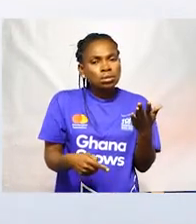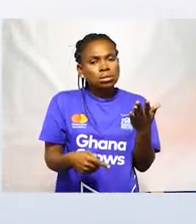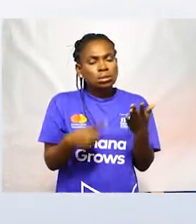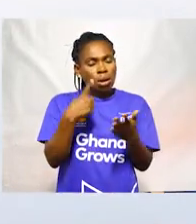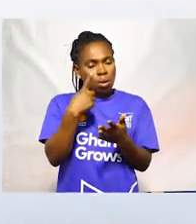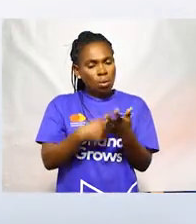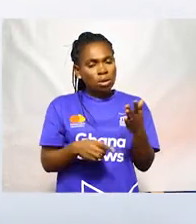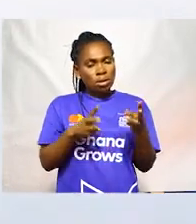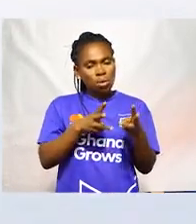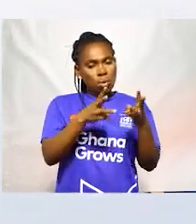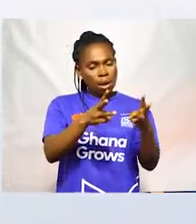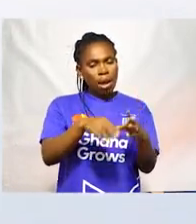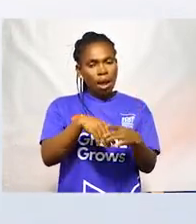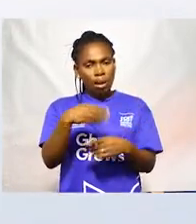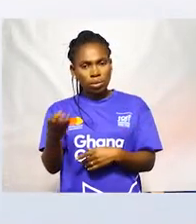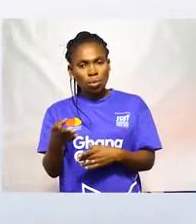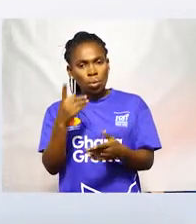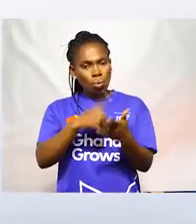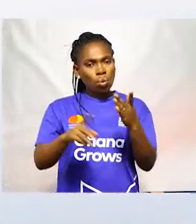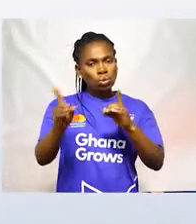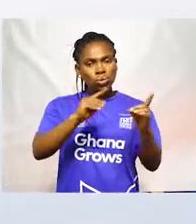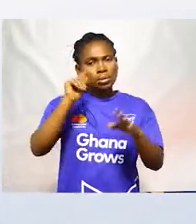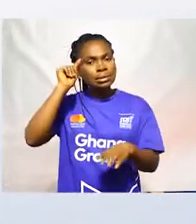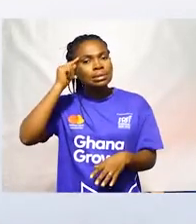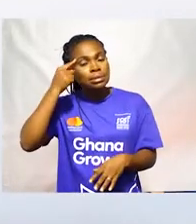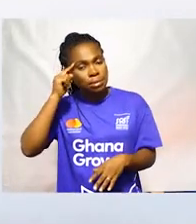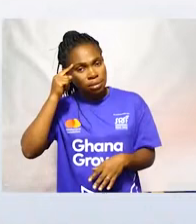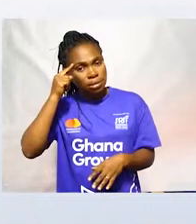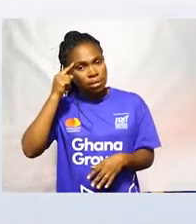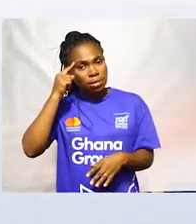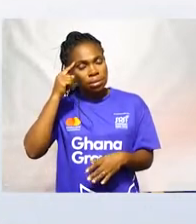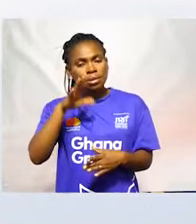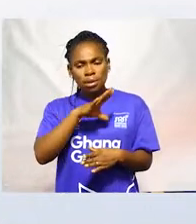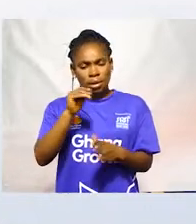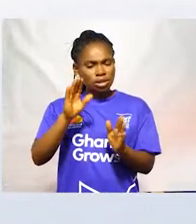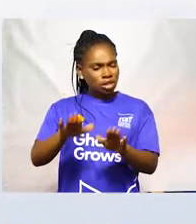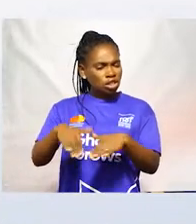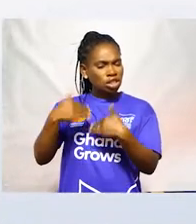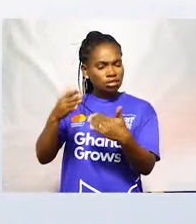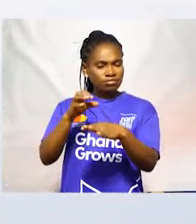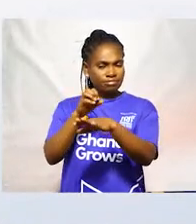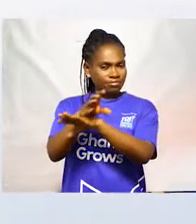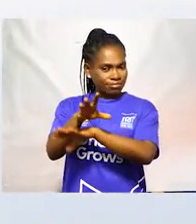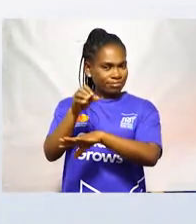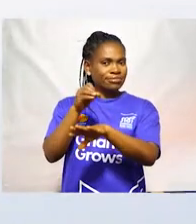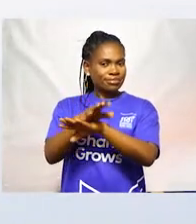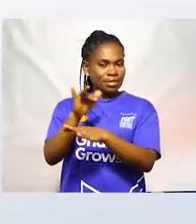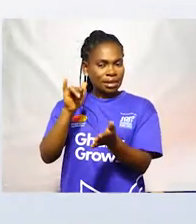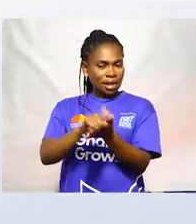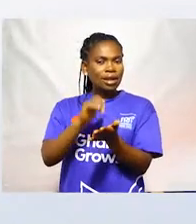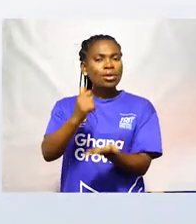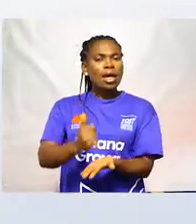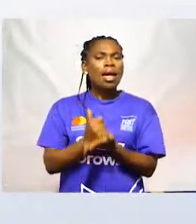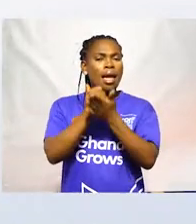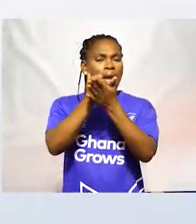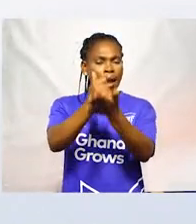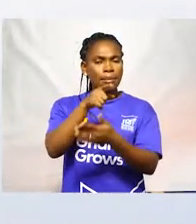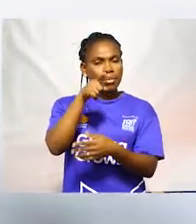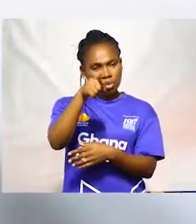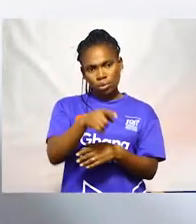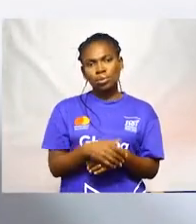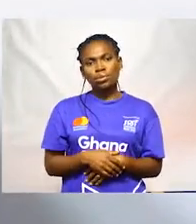What is the way out? What do you think? And he'll give you counsel that can help you navigate. I can go